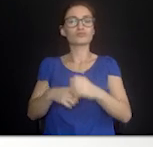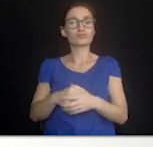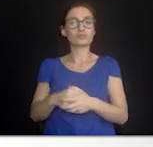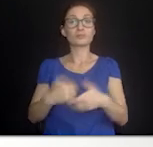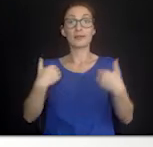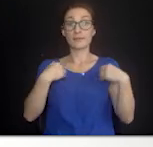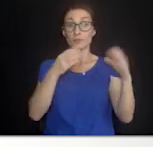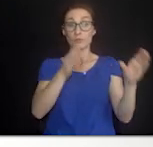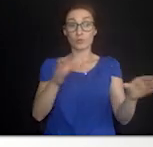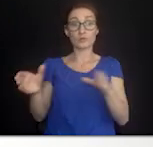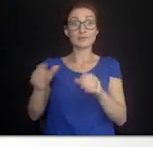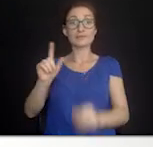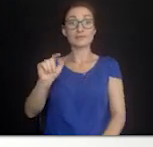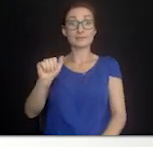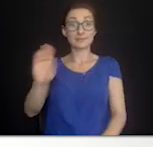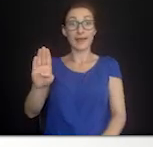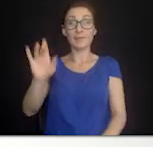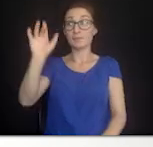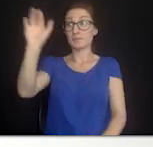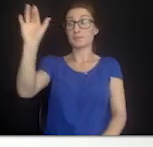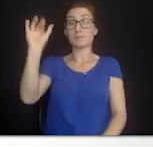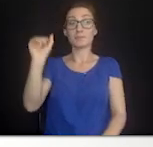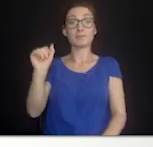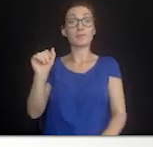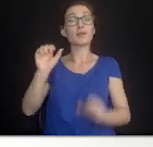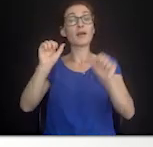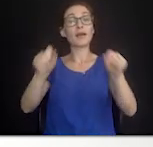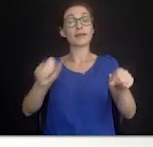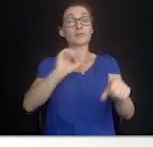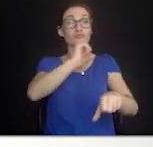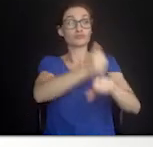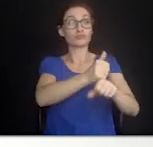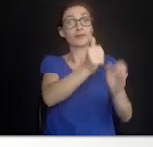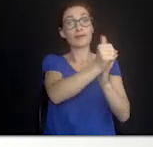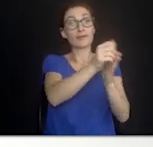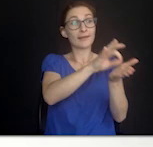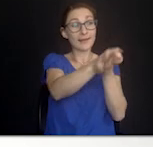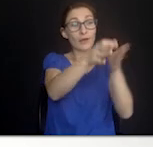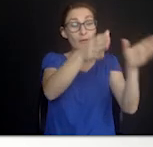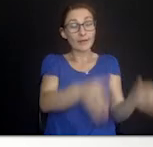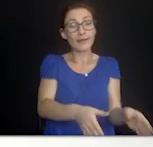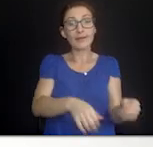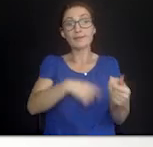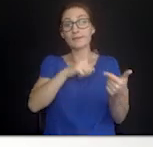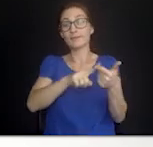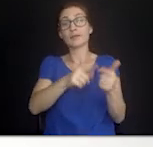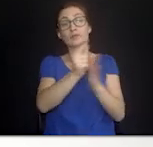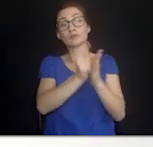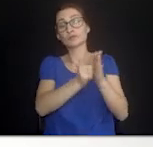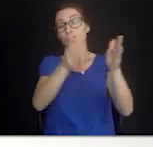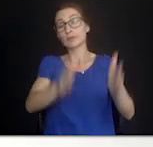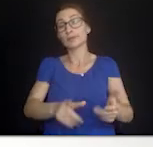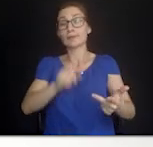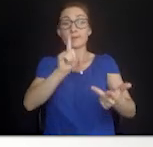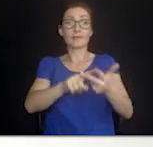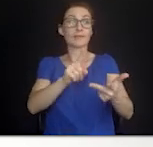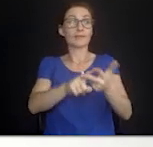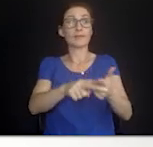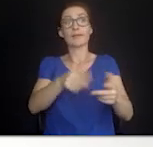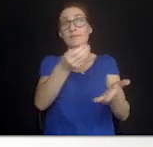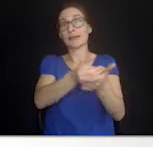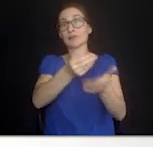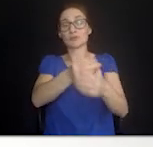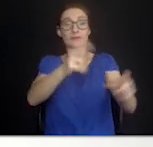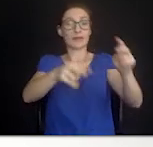tab where I can organize the accountant, the attorney, the doctor, the financial advisor, the guardian, all the